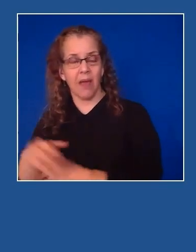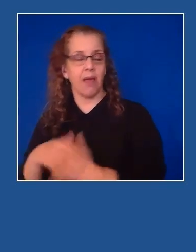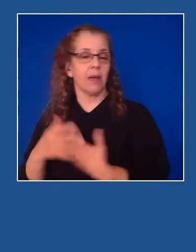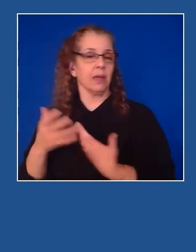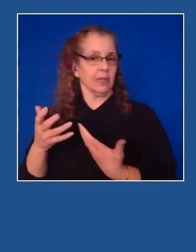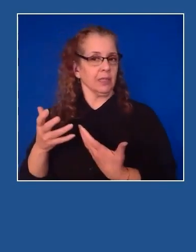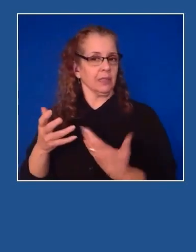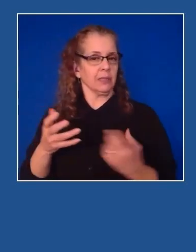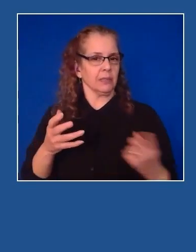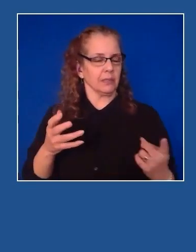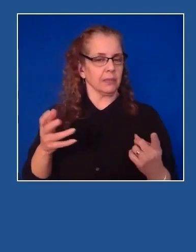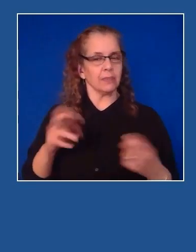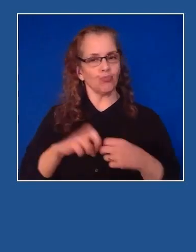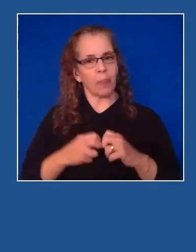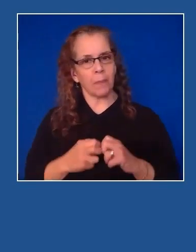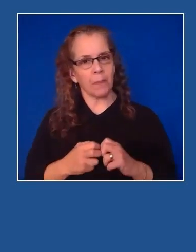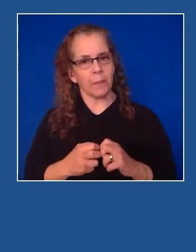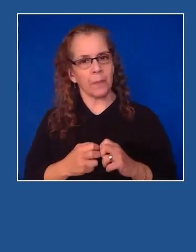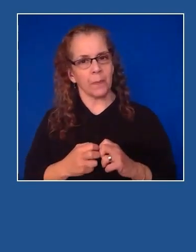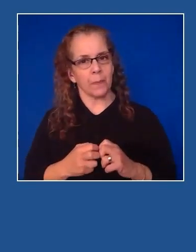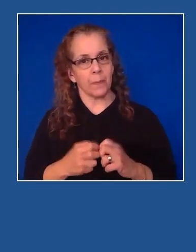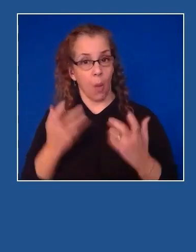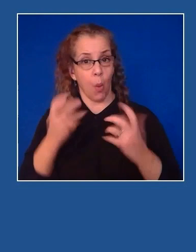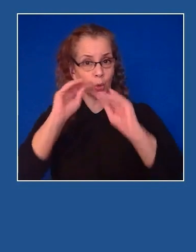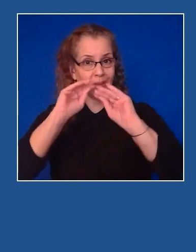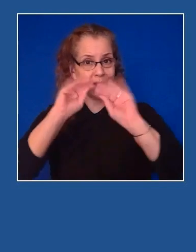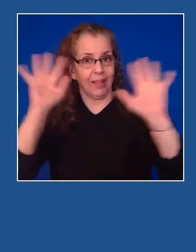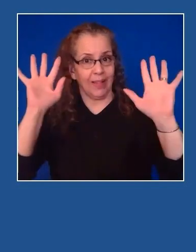huge problem. I just want to be clear.